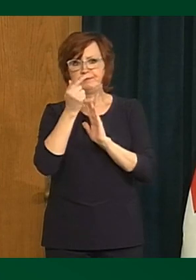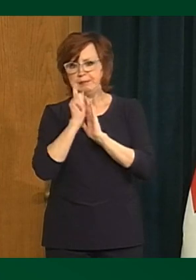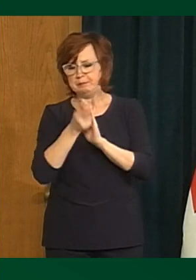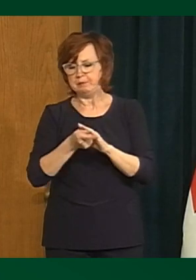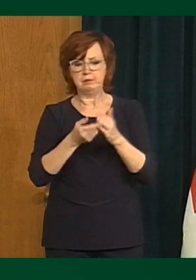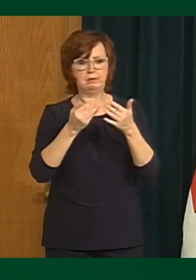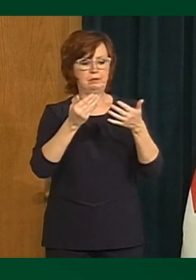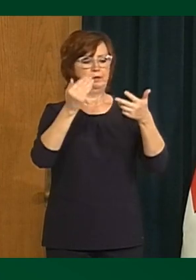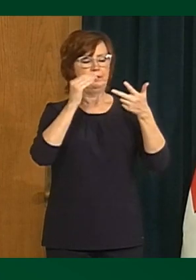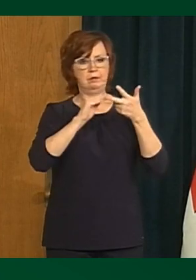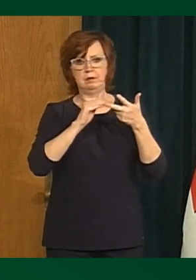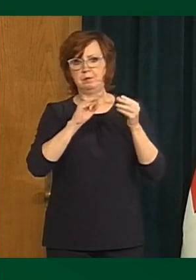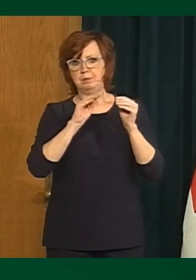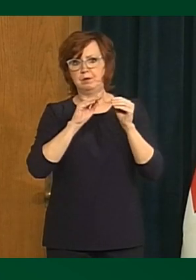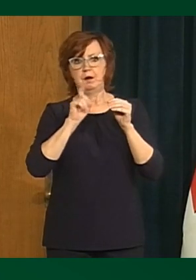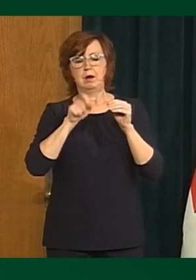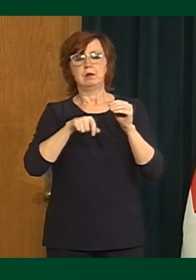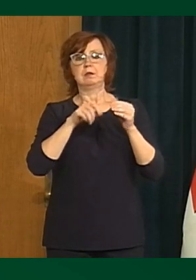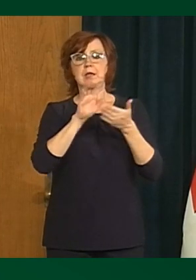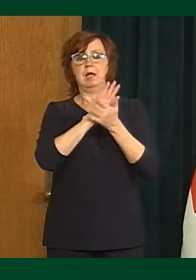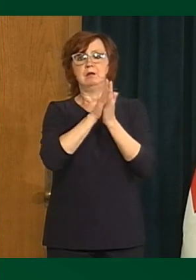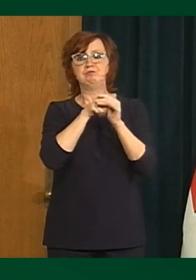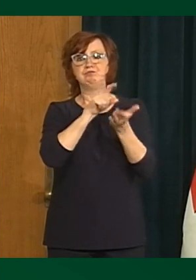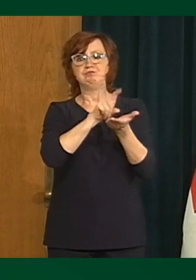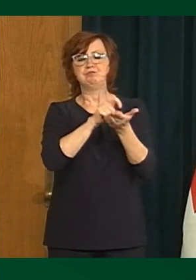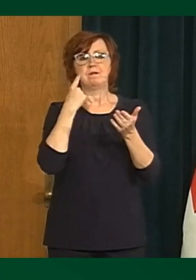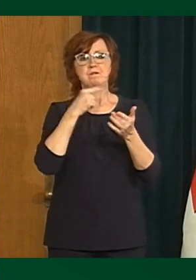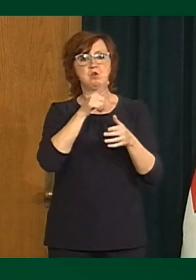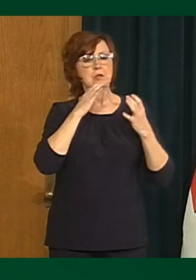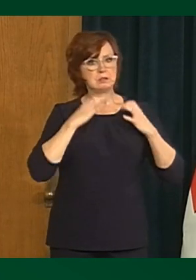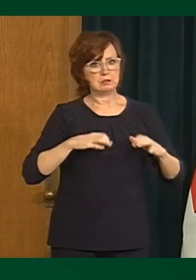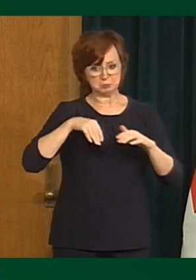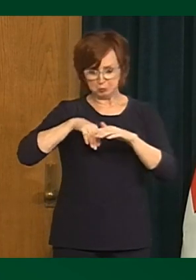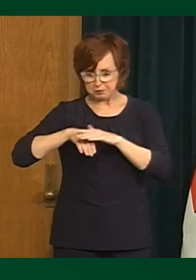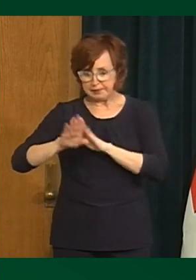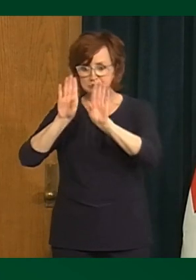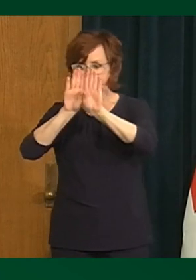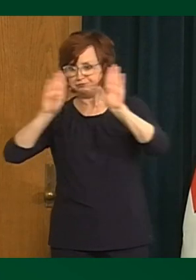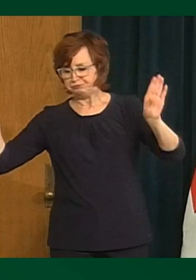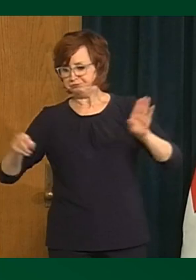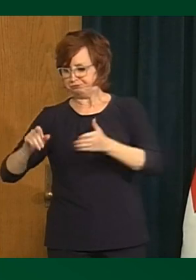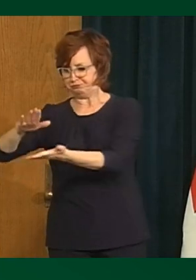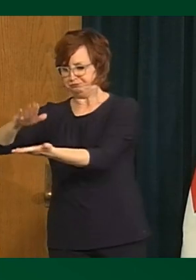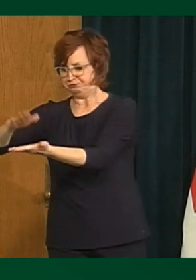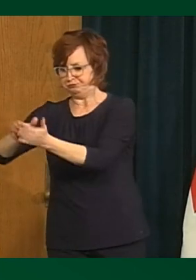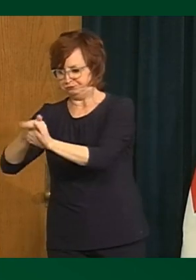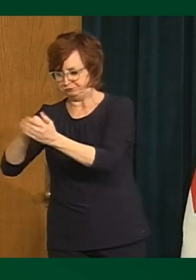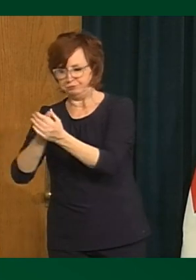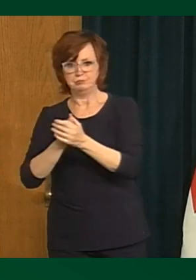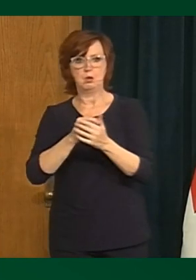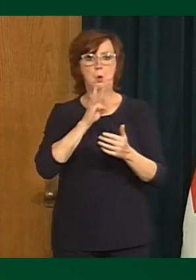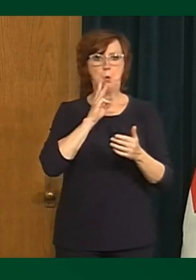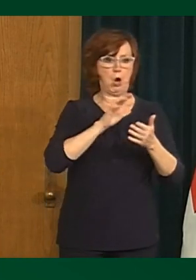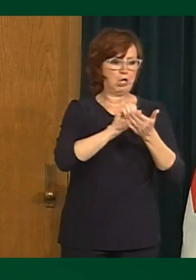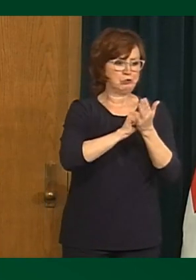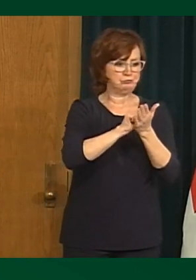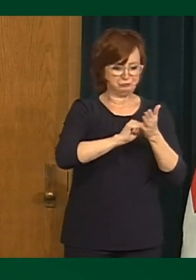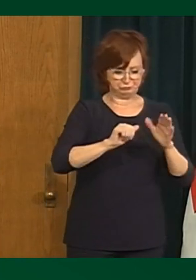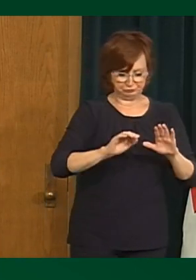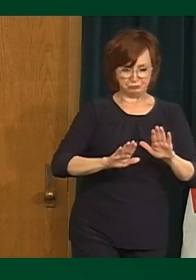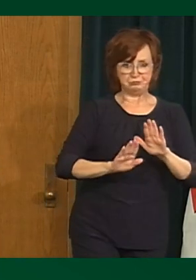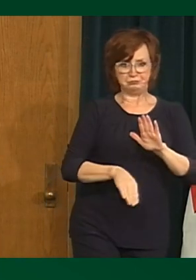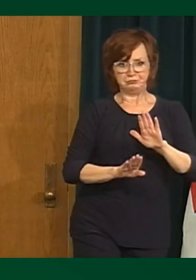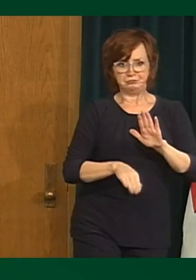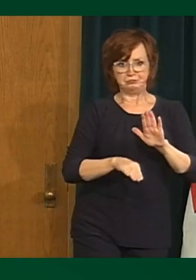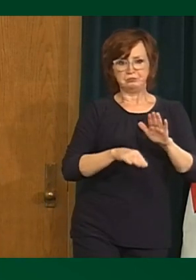as hand sanitizer. And those guidelines for phase three businesses are now being adapted and incorporated with input